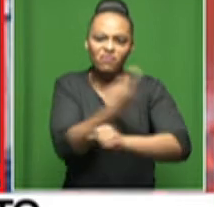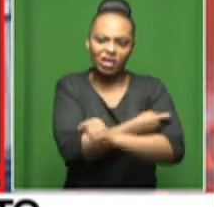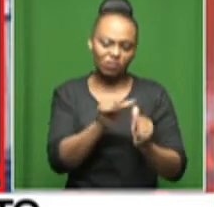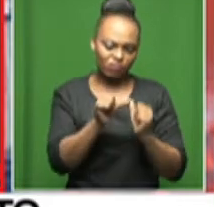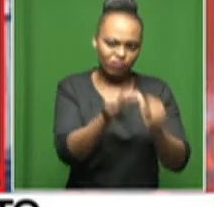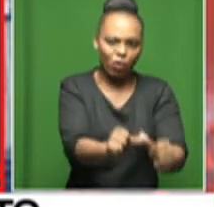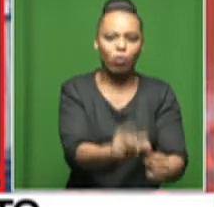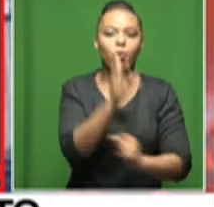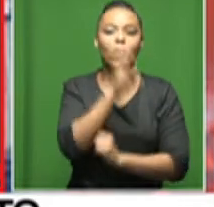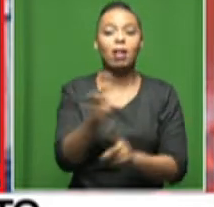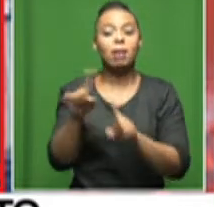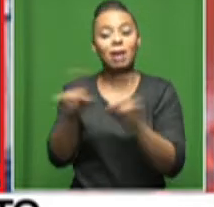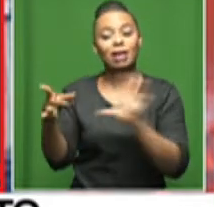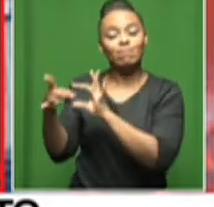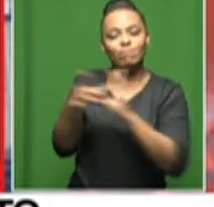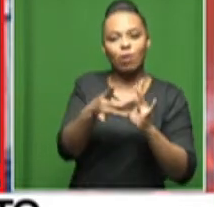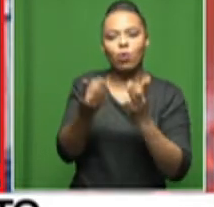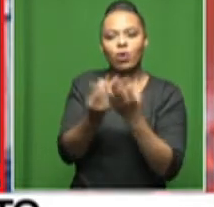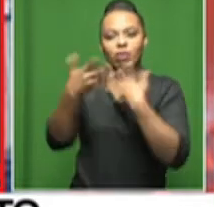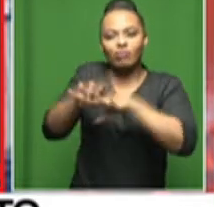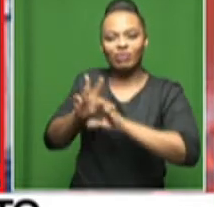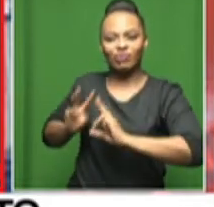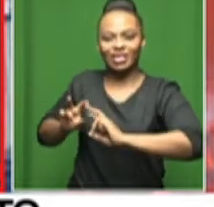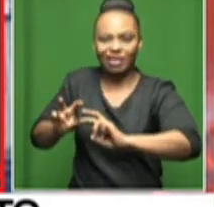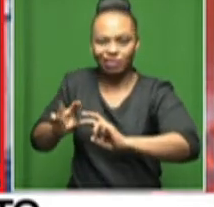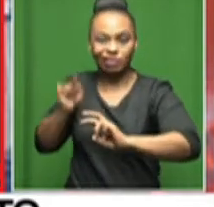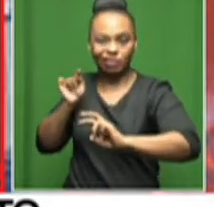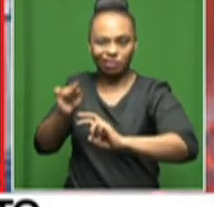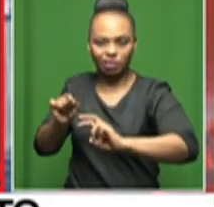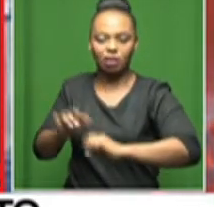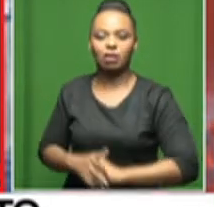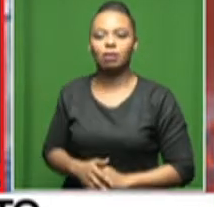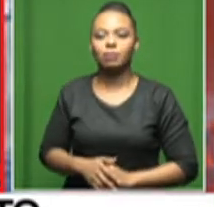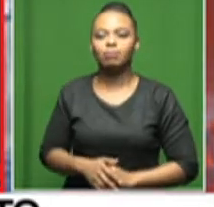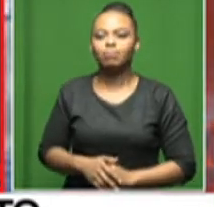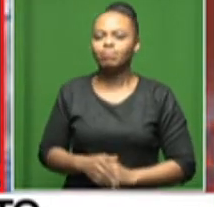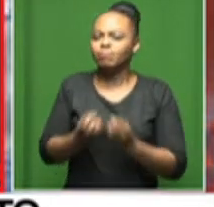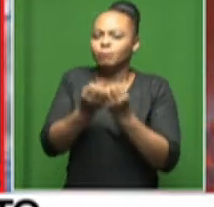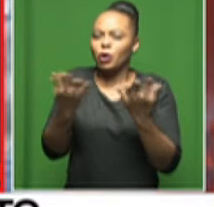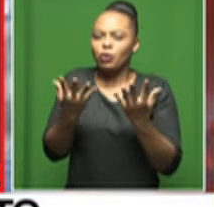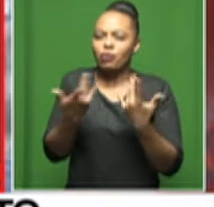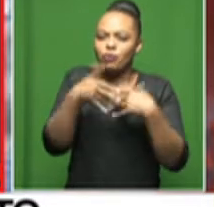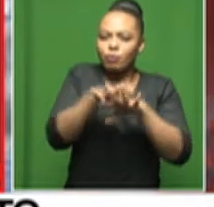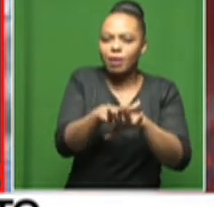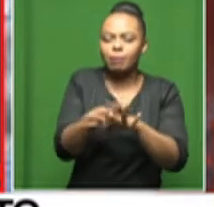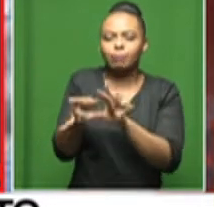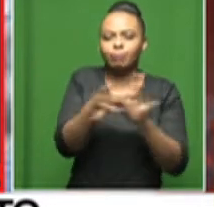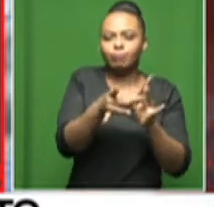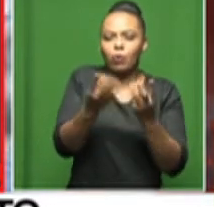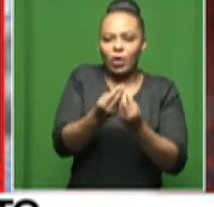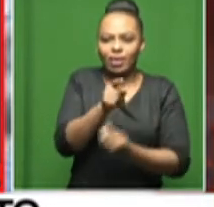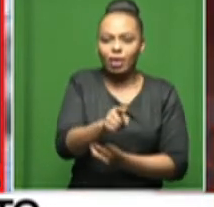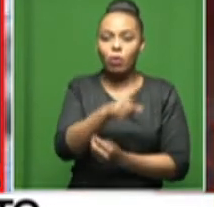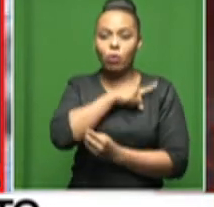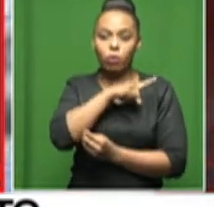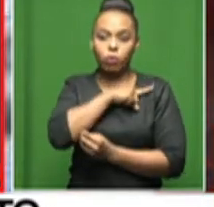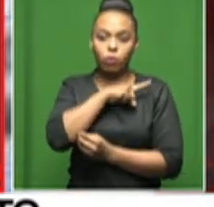superimposed with the implementation studies. There are a number of implications that are associated with that, because obviously